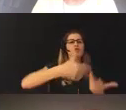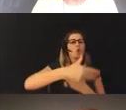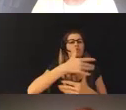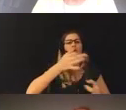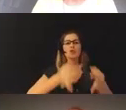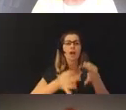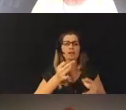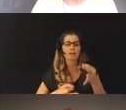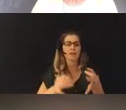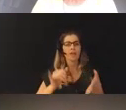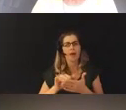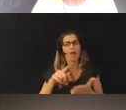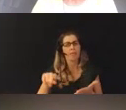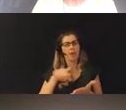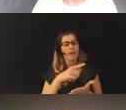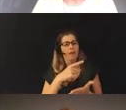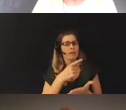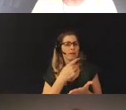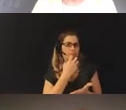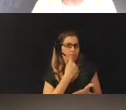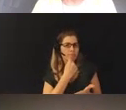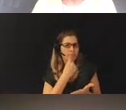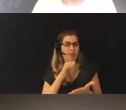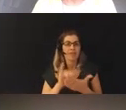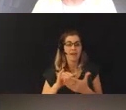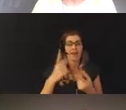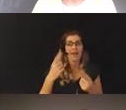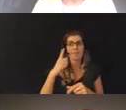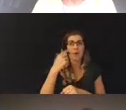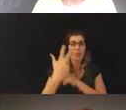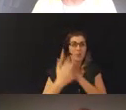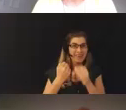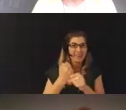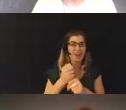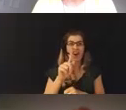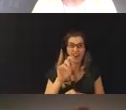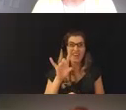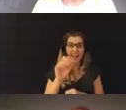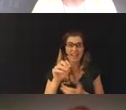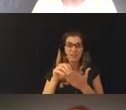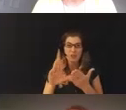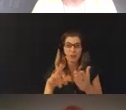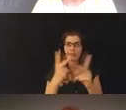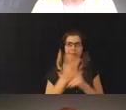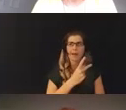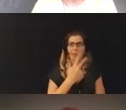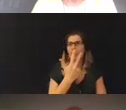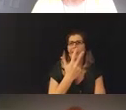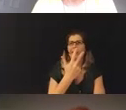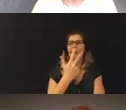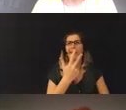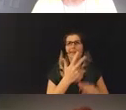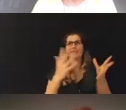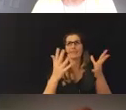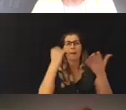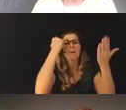that they cared about. This has happened for the past 3 years, 180 students times three, I can't do the math, but